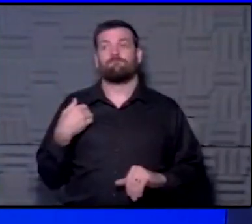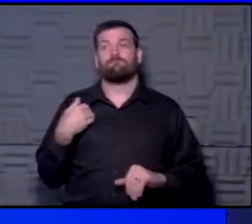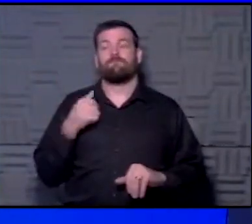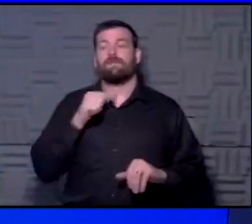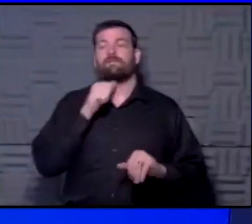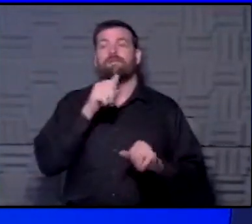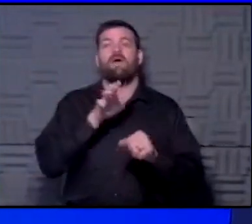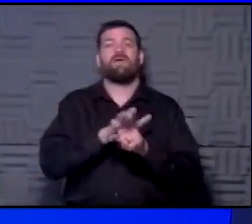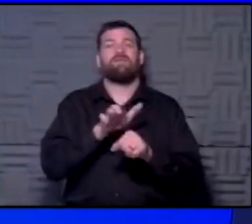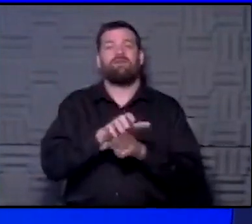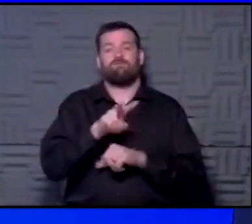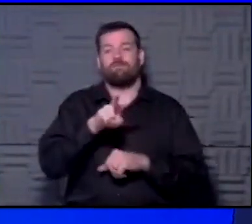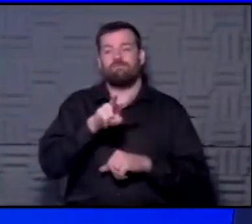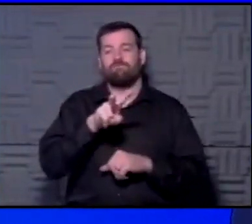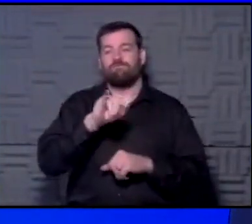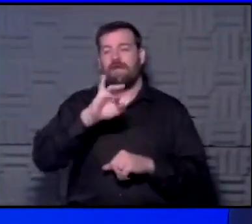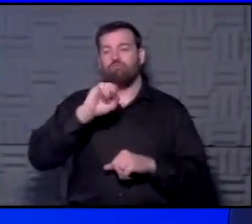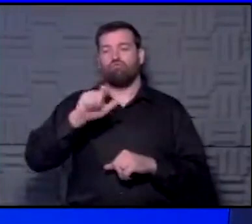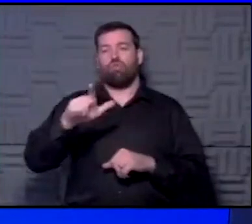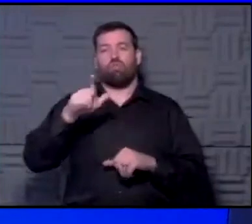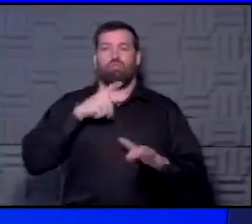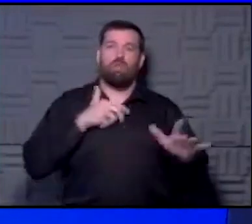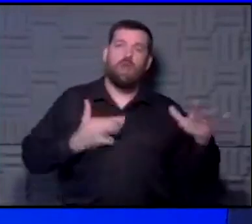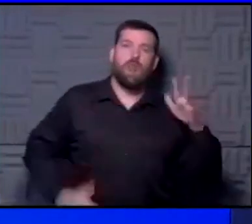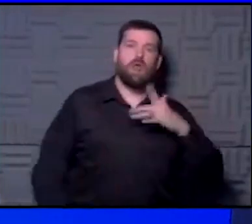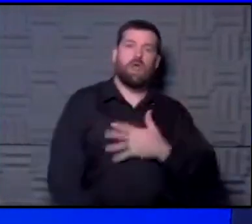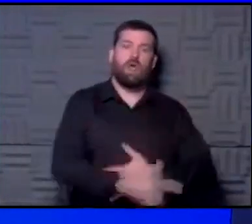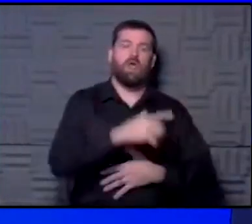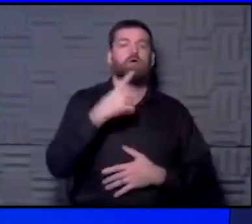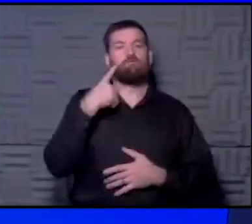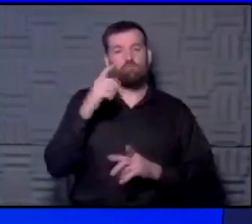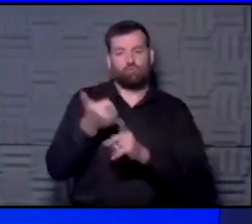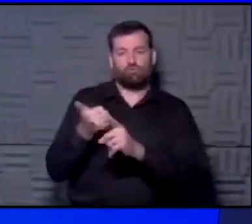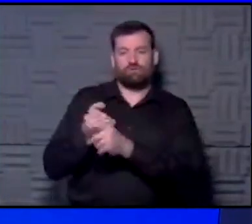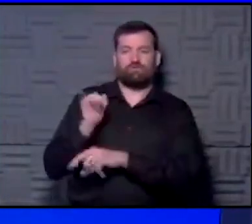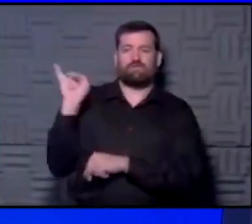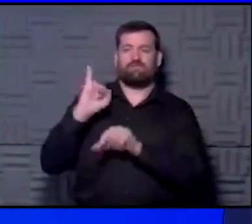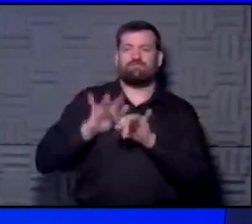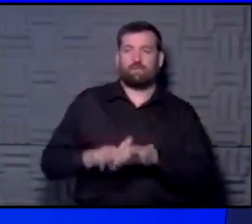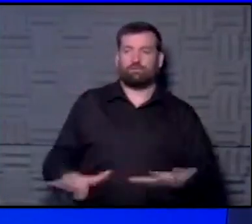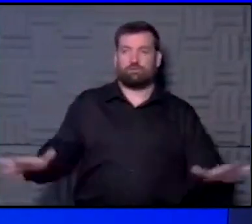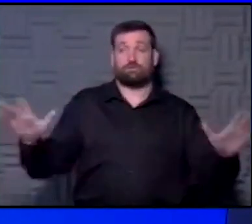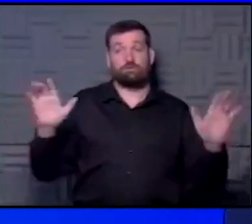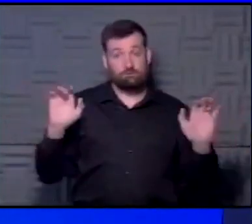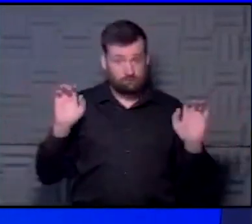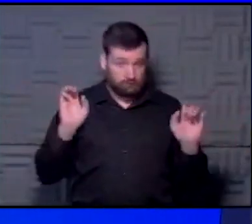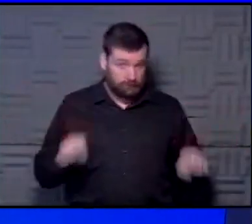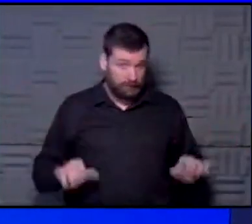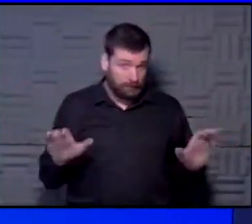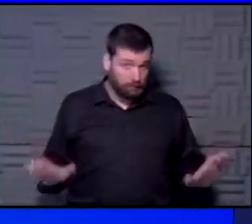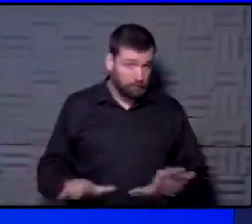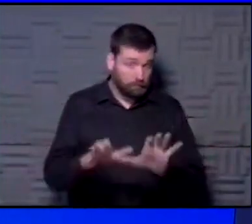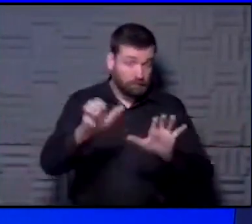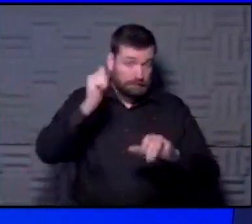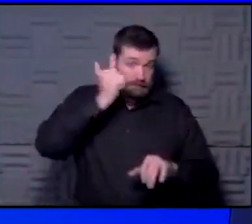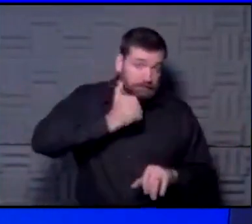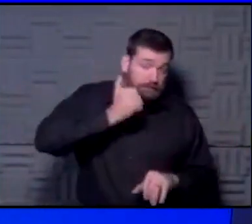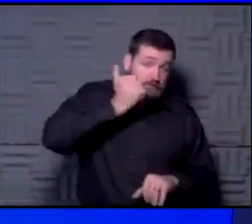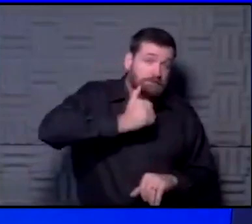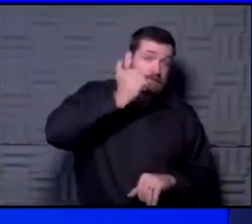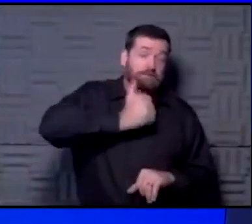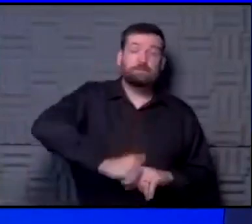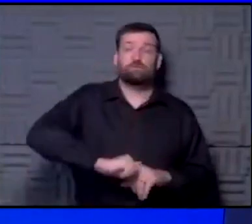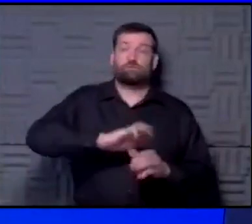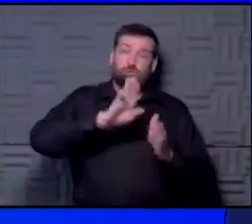enough viral replication or viral load to be infectious. Yep. So if that can be done on a daily basis and it's cheap and